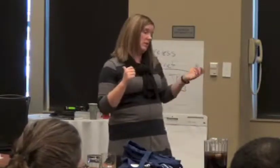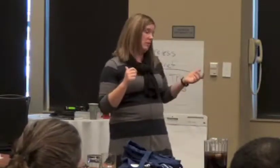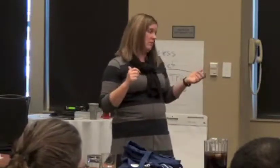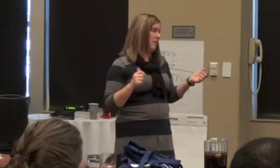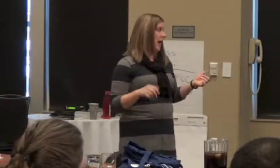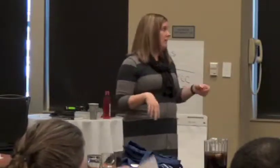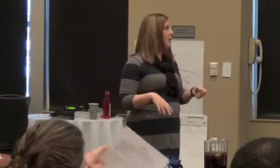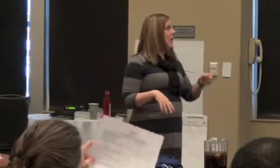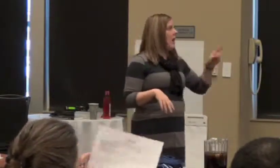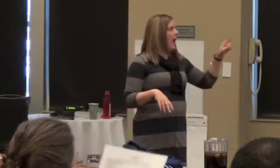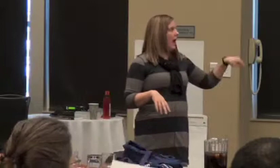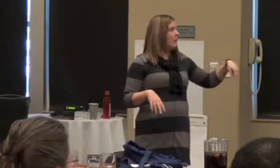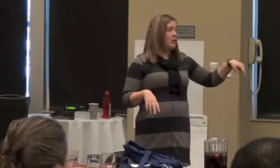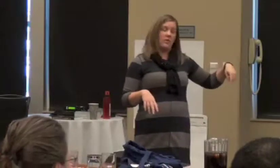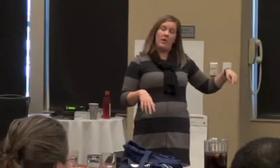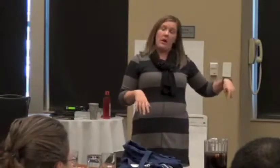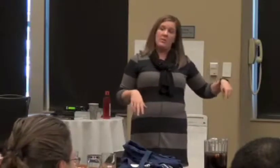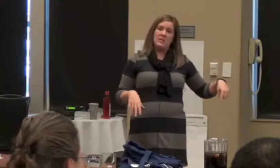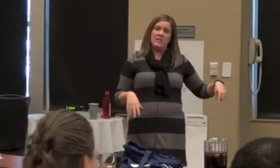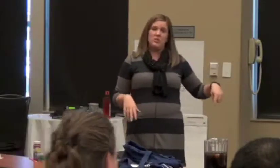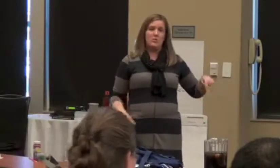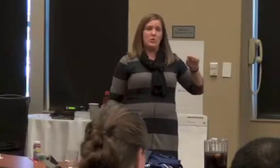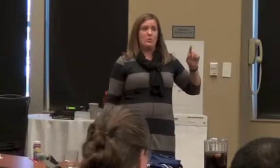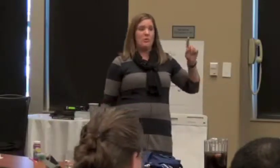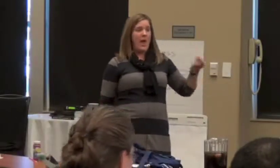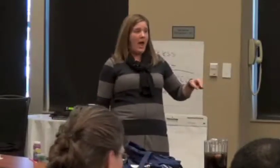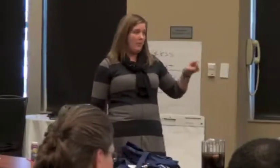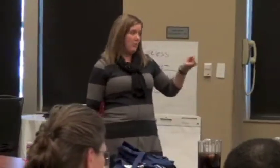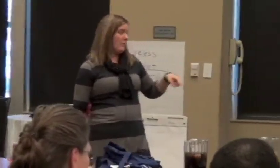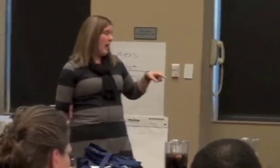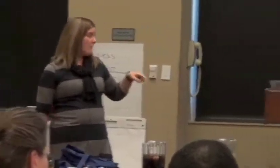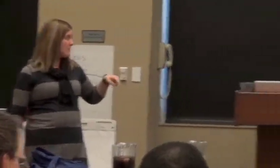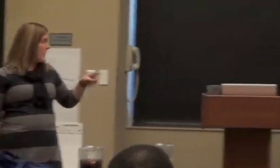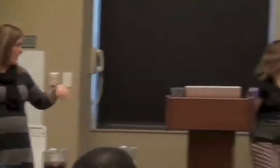Bloomington and Unit 5, I work with a couple of teachers and we do a